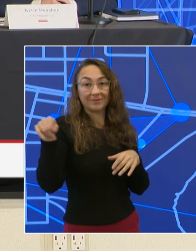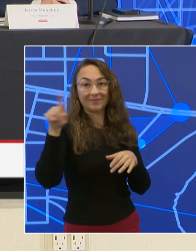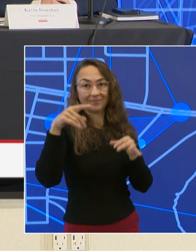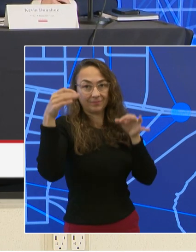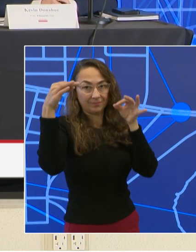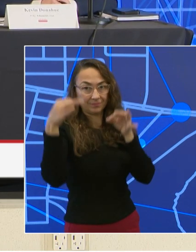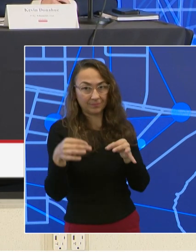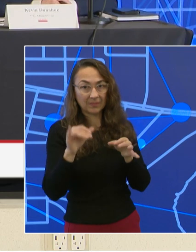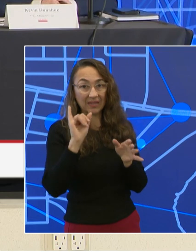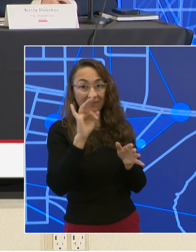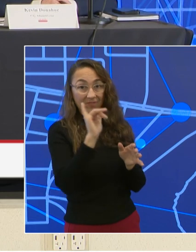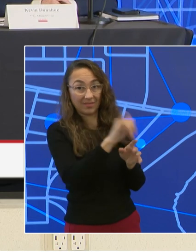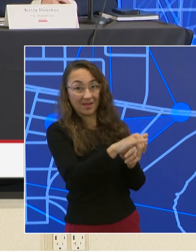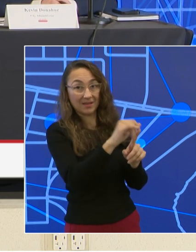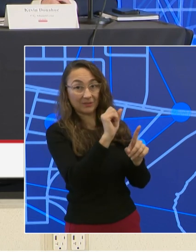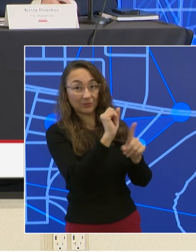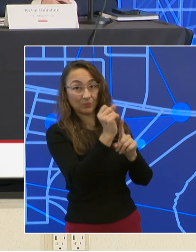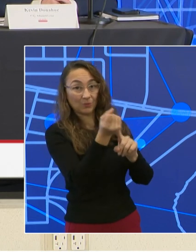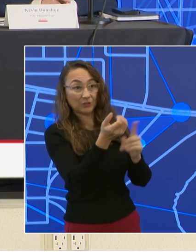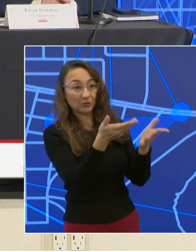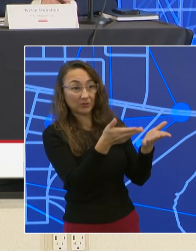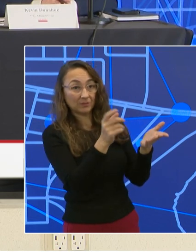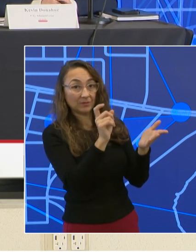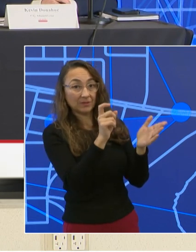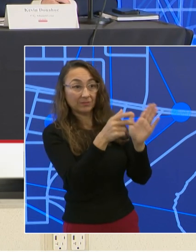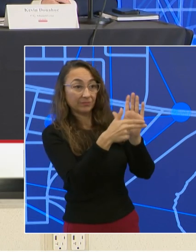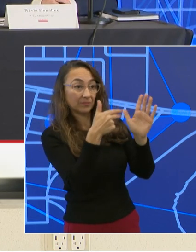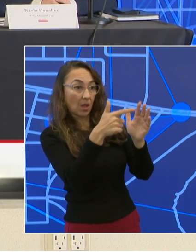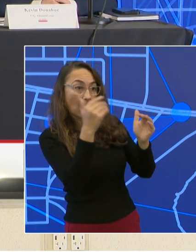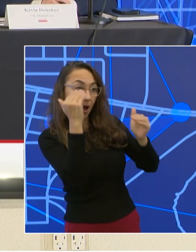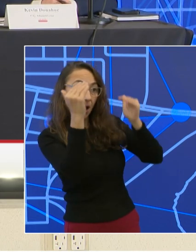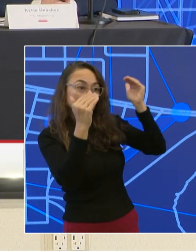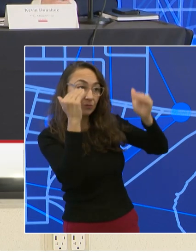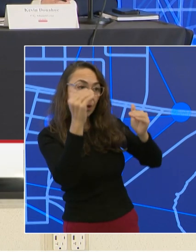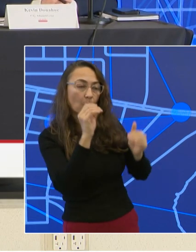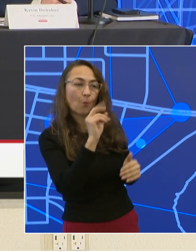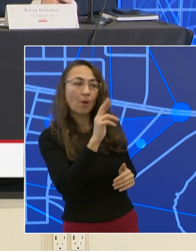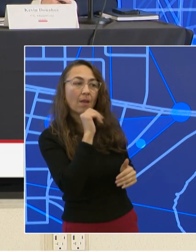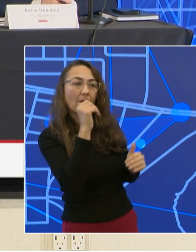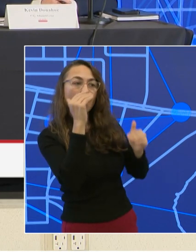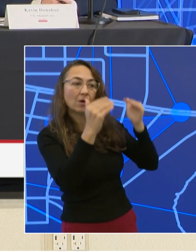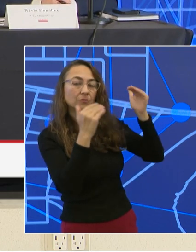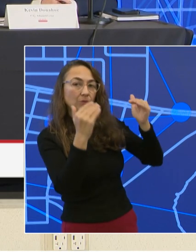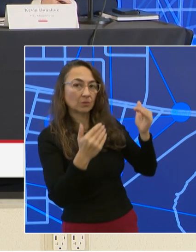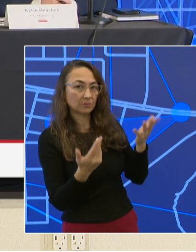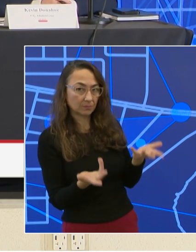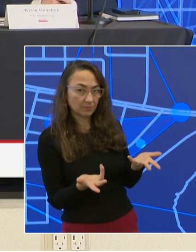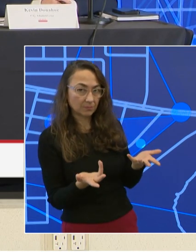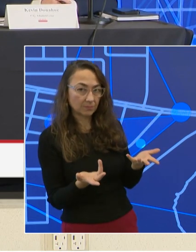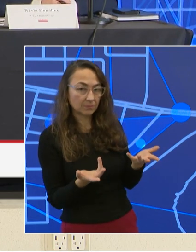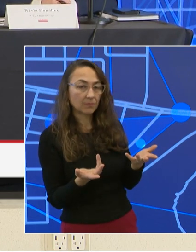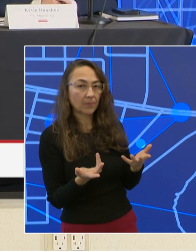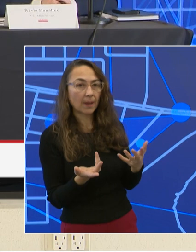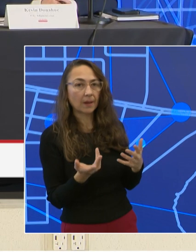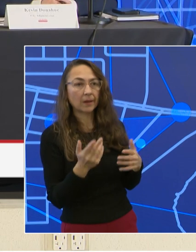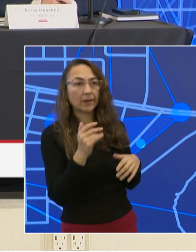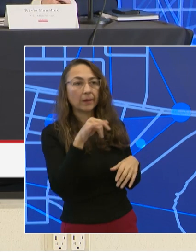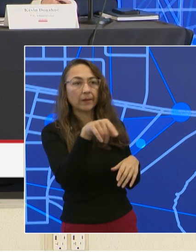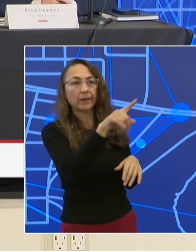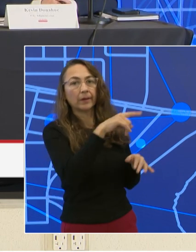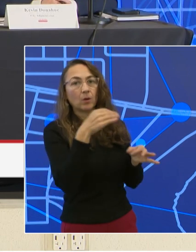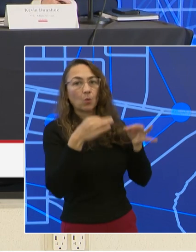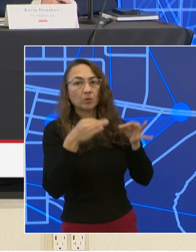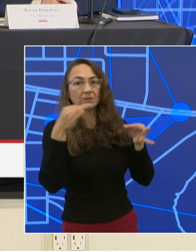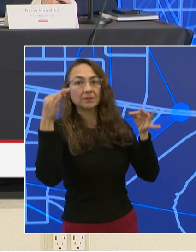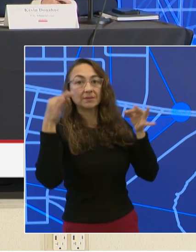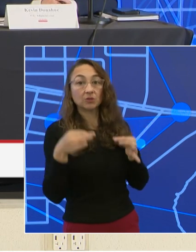them being treated as adults. And in that case, they're subject to the adult system. And I wouldn't